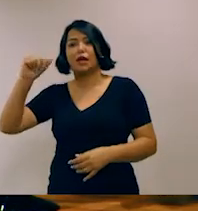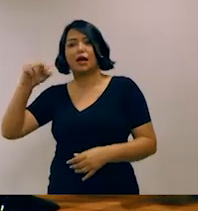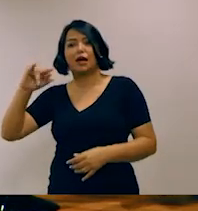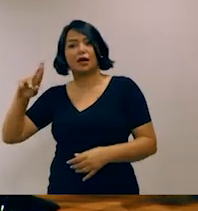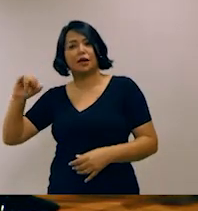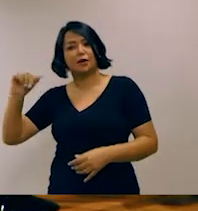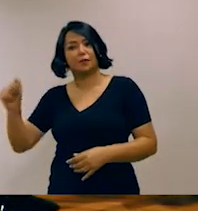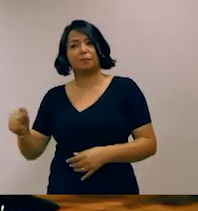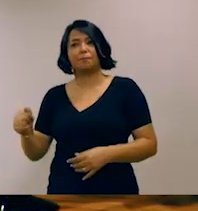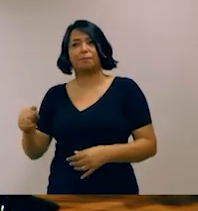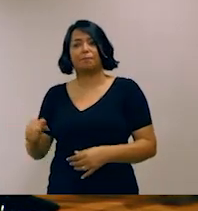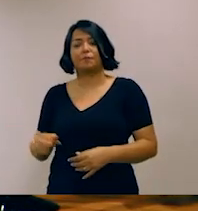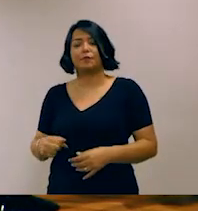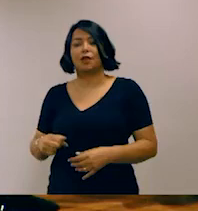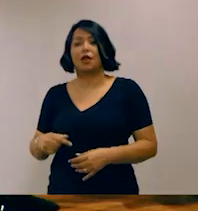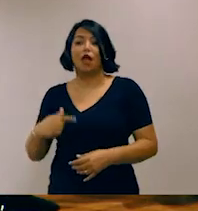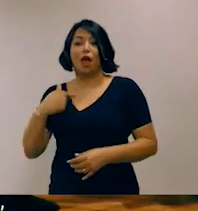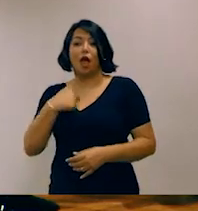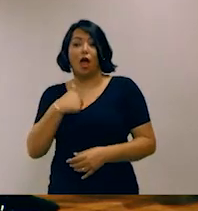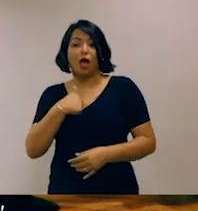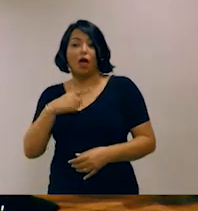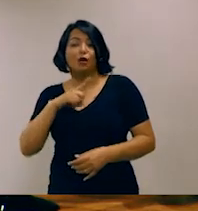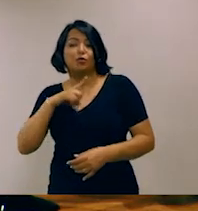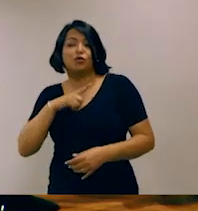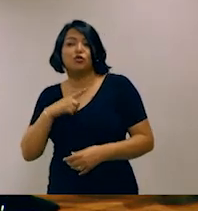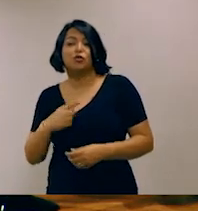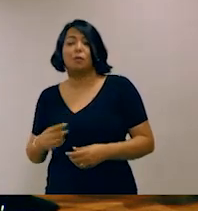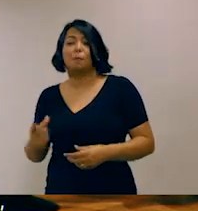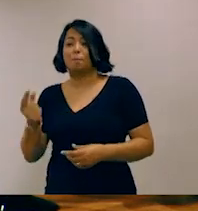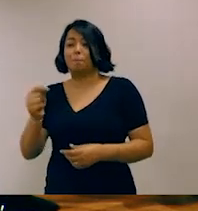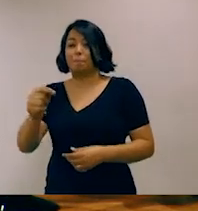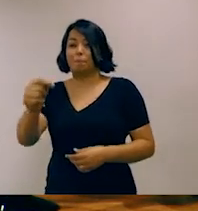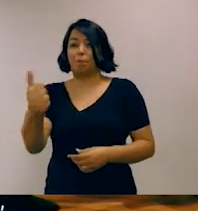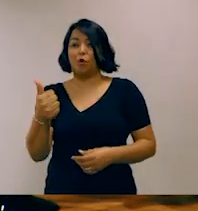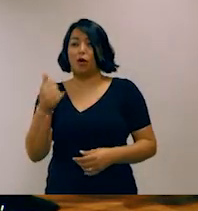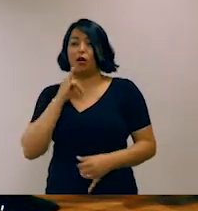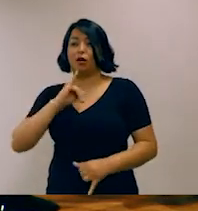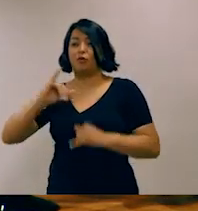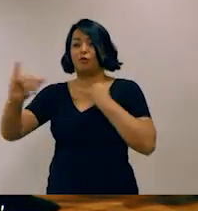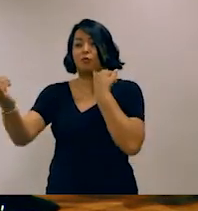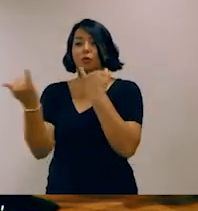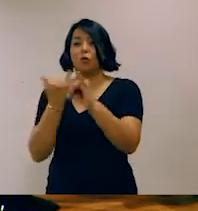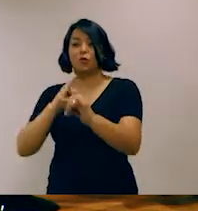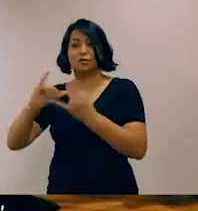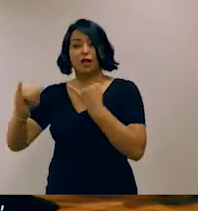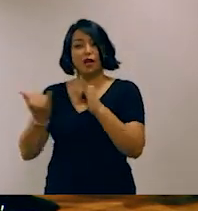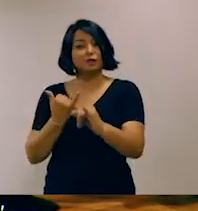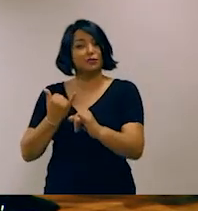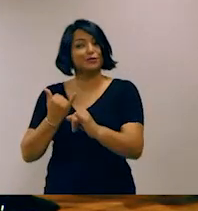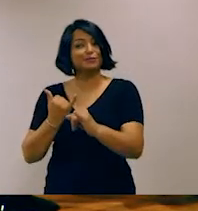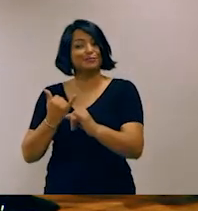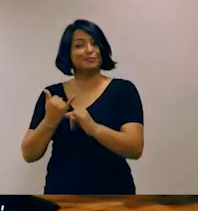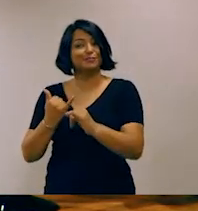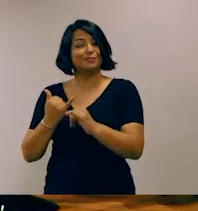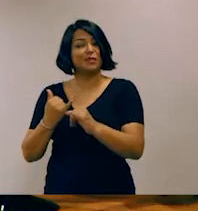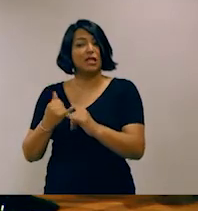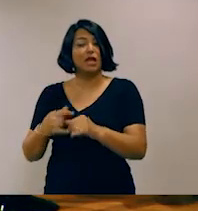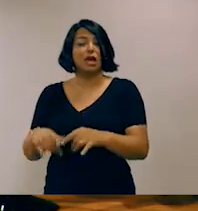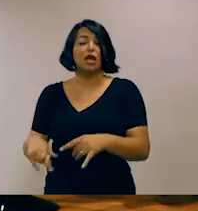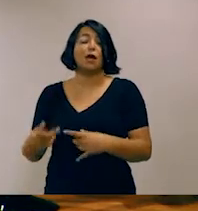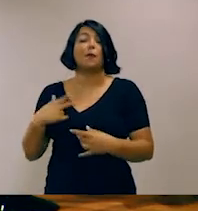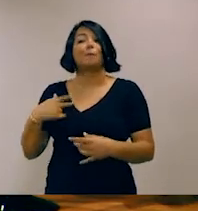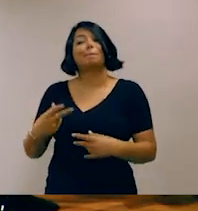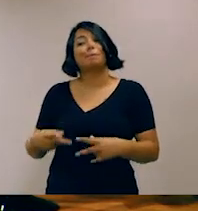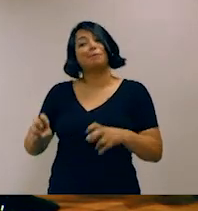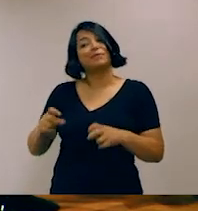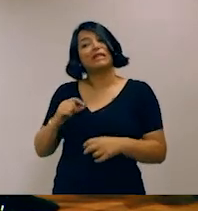in terms of tasks, I had a reduced volume of data. And so the perception that I